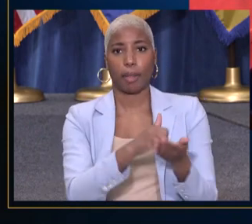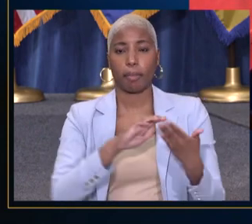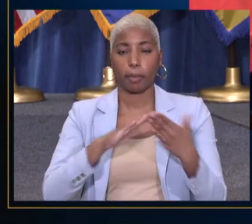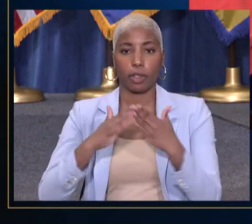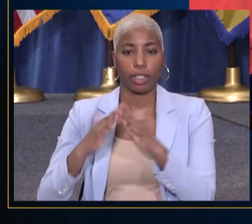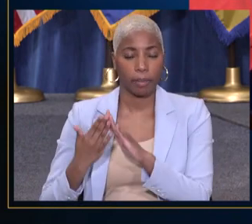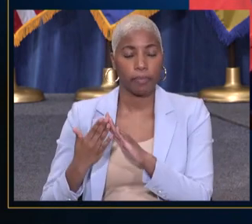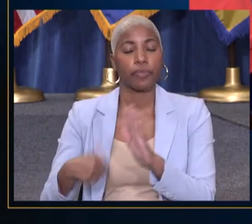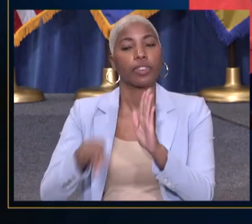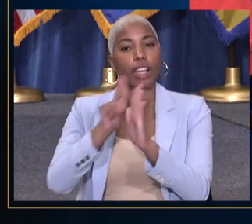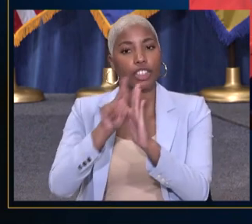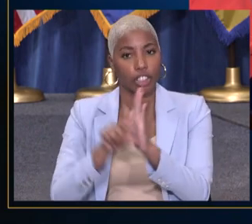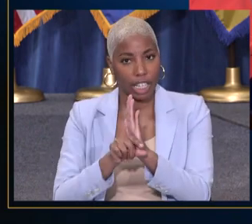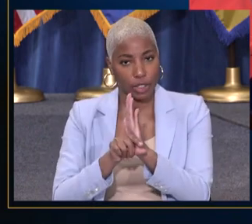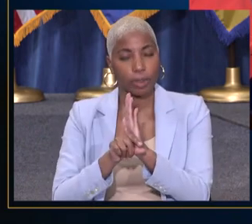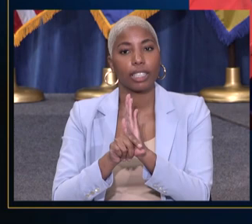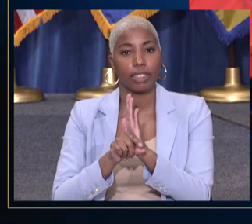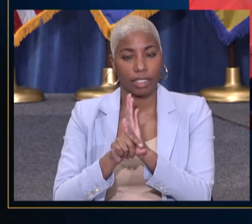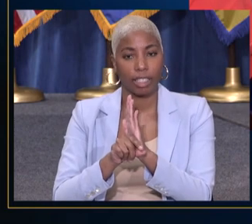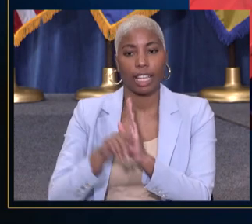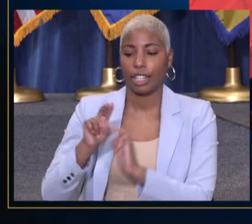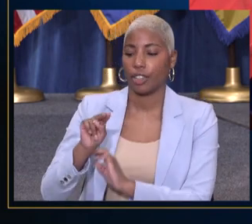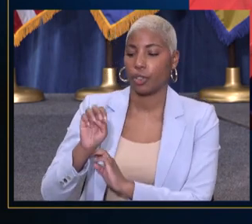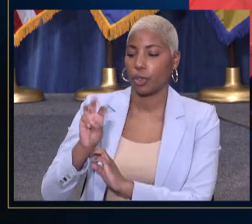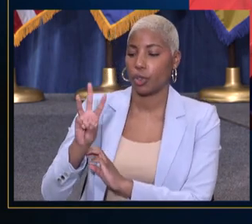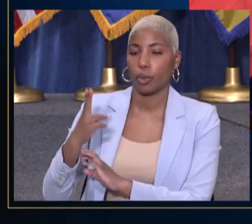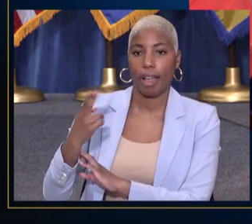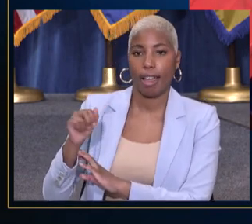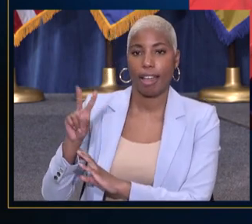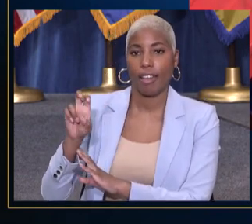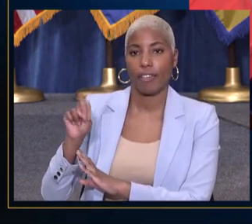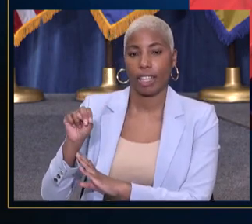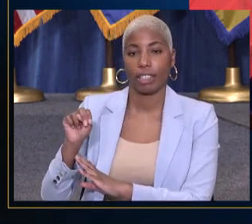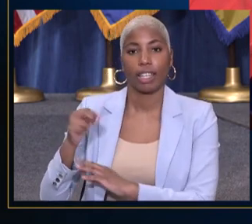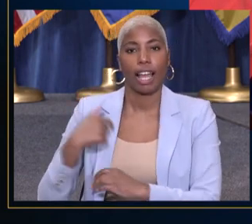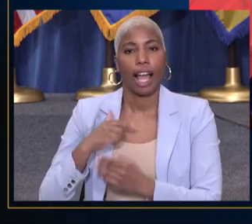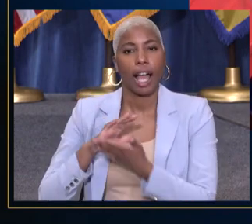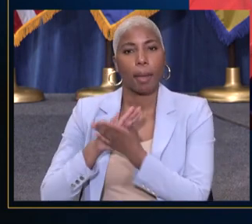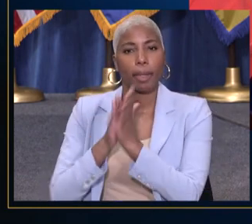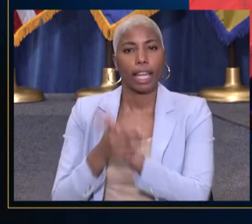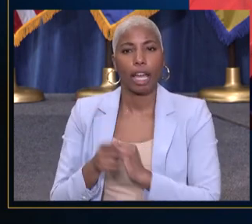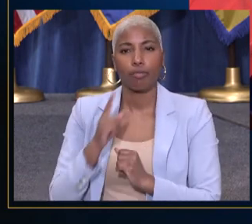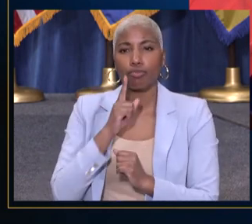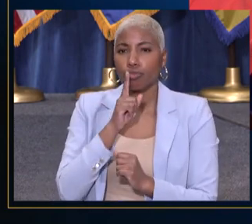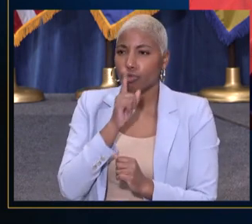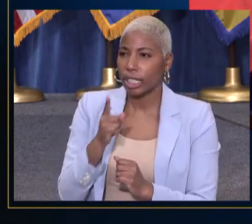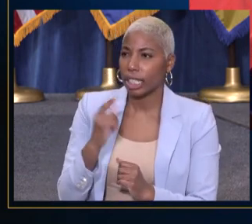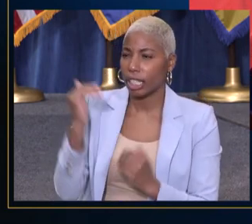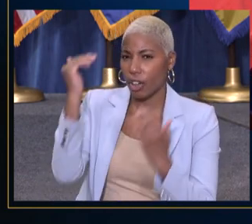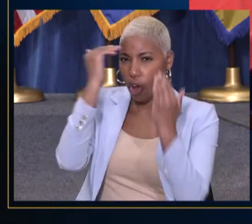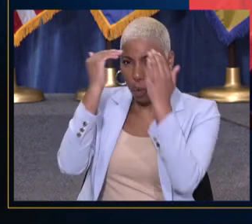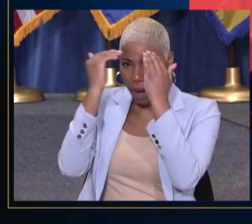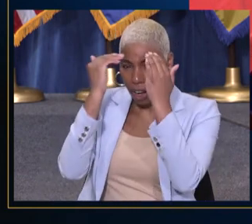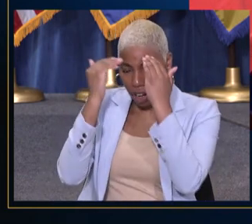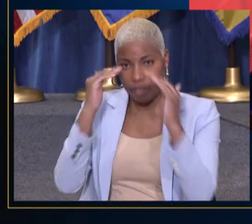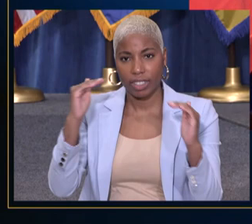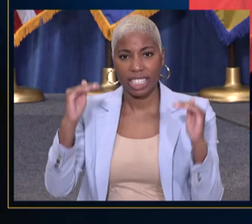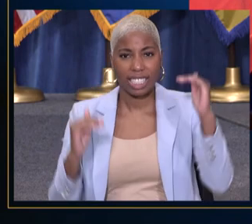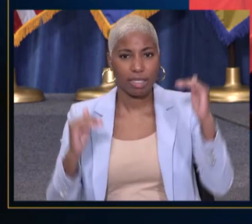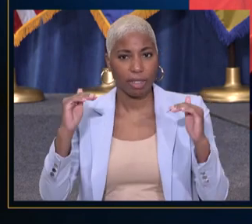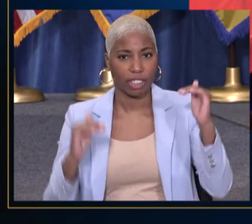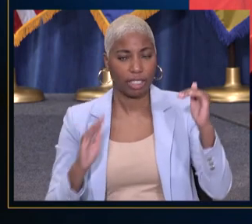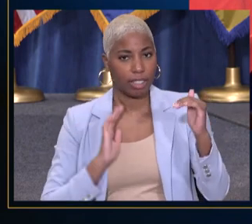and medical student in New Haven, I really became more keenly aware of the disparities in our